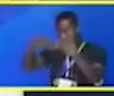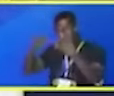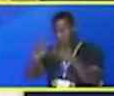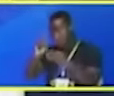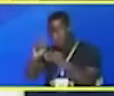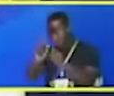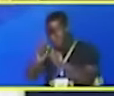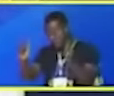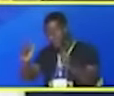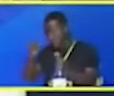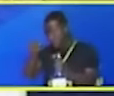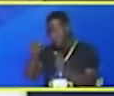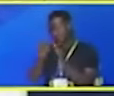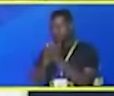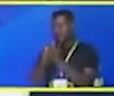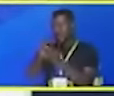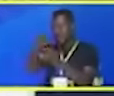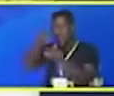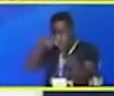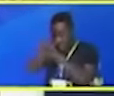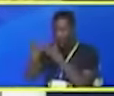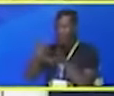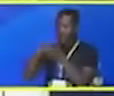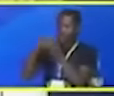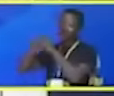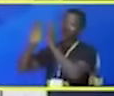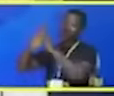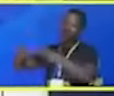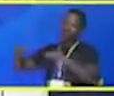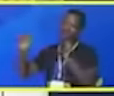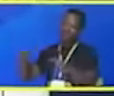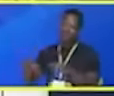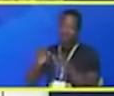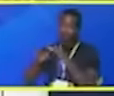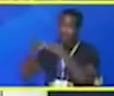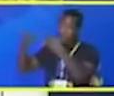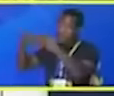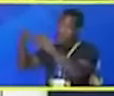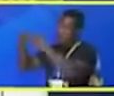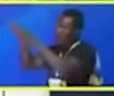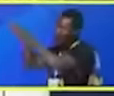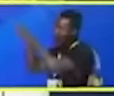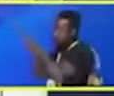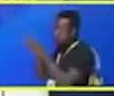central door that gives you access. And even if other doors are open